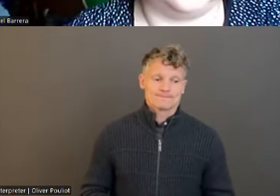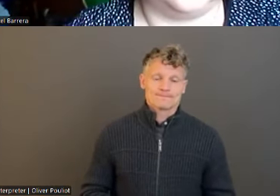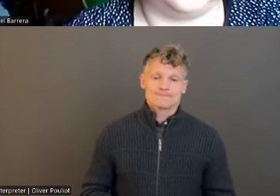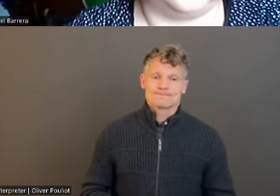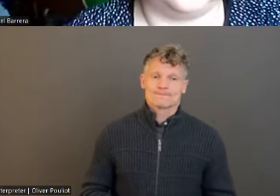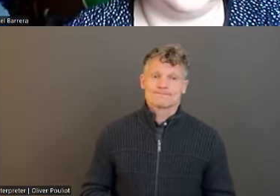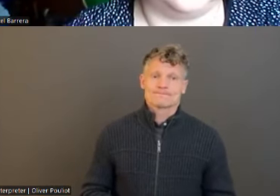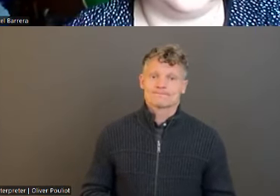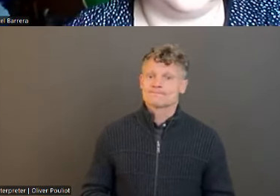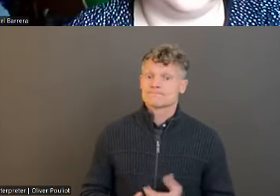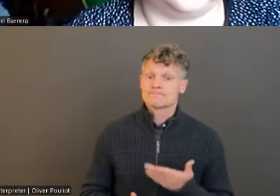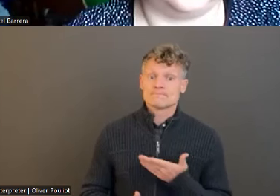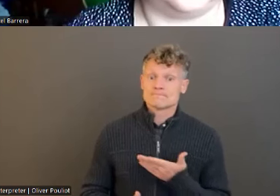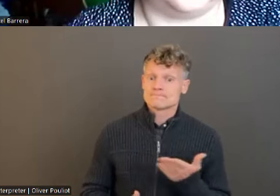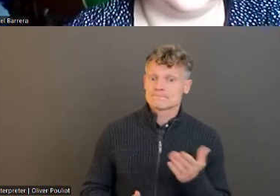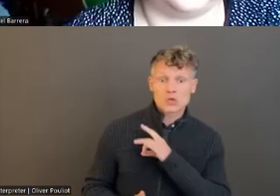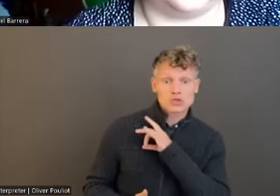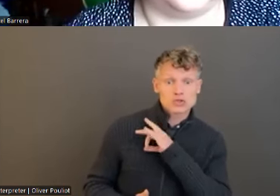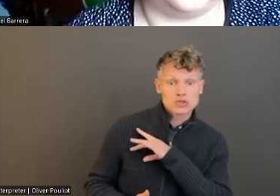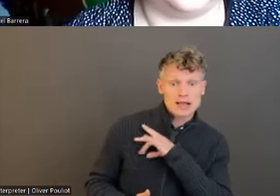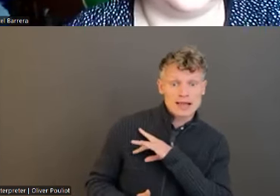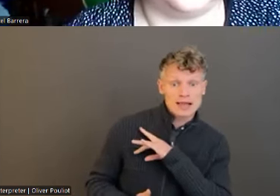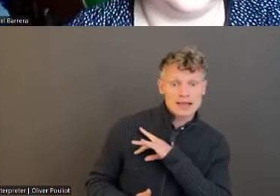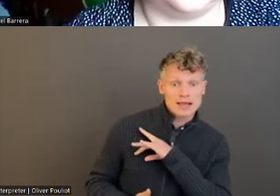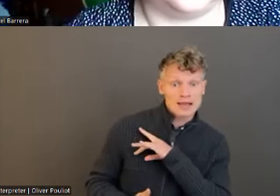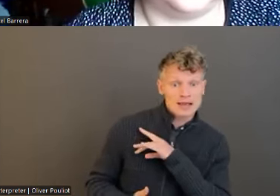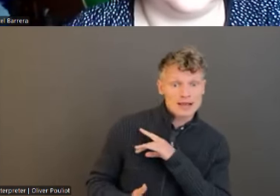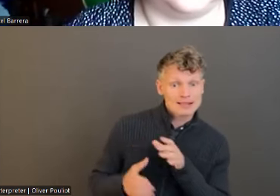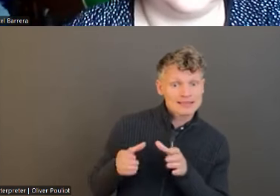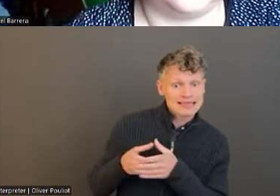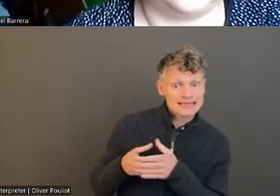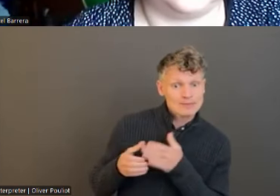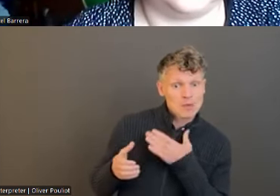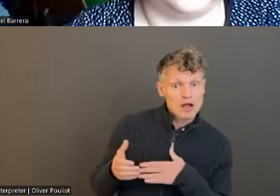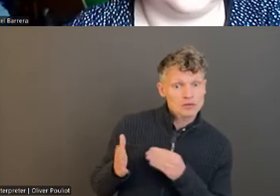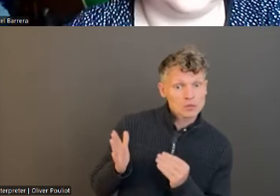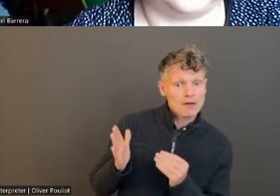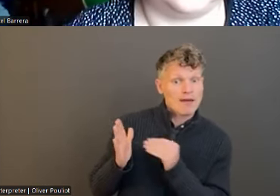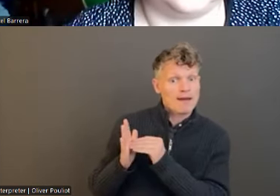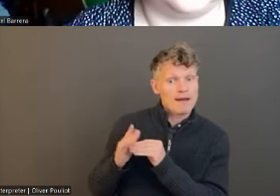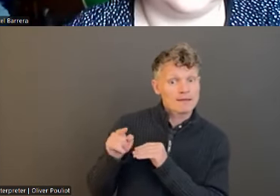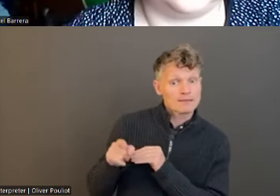Anyone from the Chile team want to add to that answer as well?